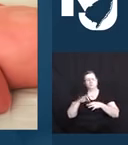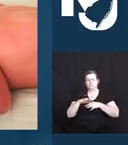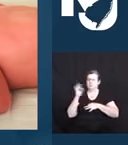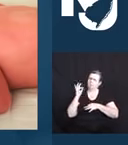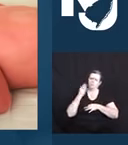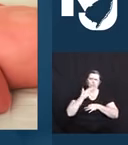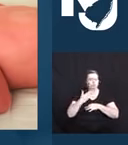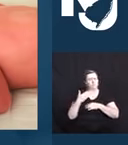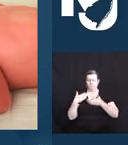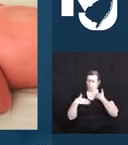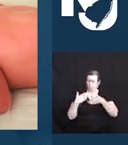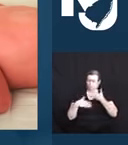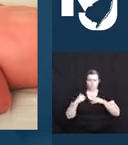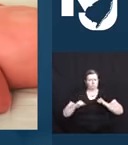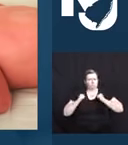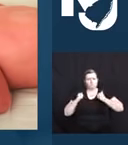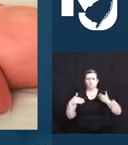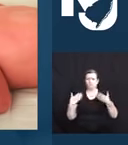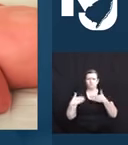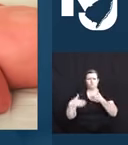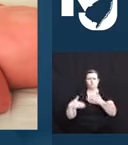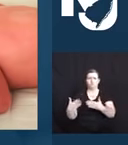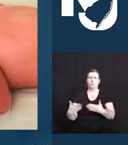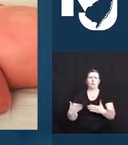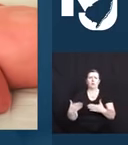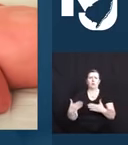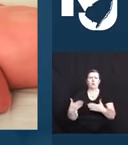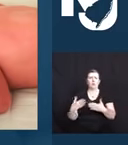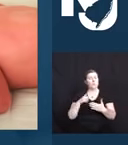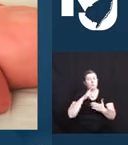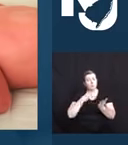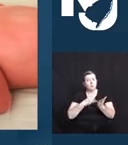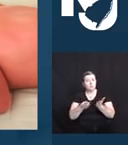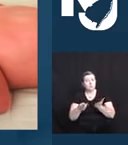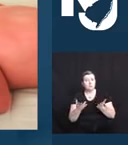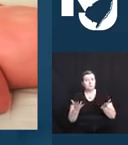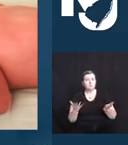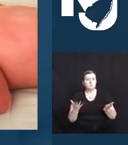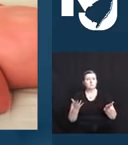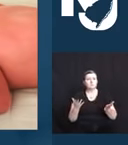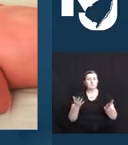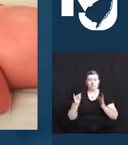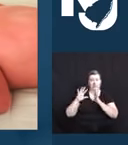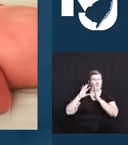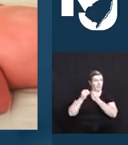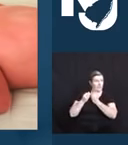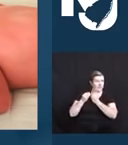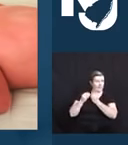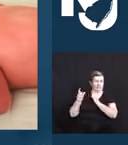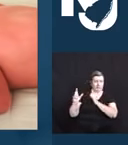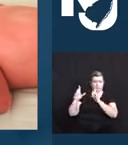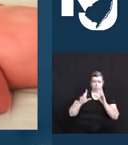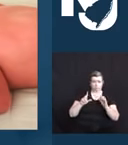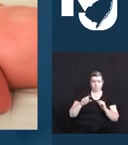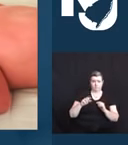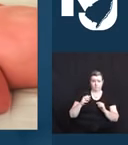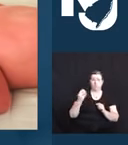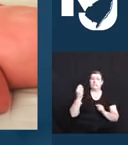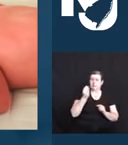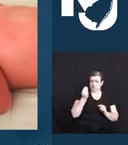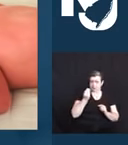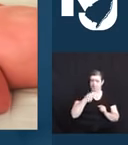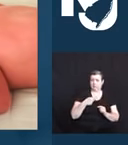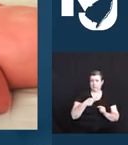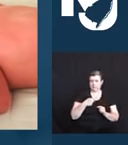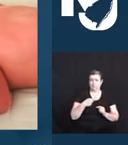life. You can't make this up. Balpreet and her family lost Pritam on Monday,